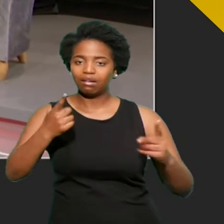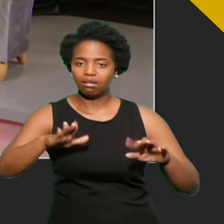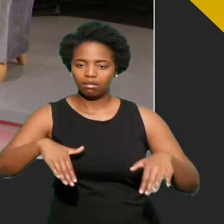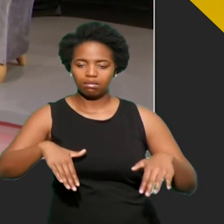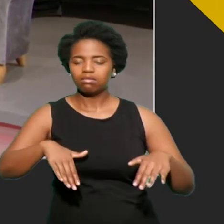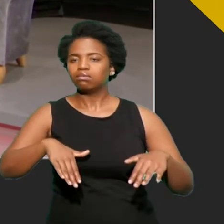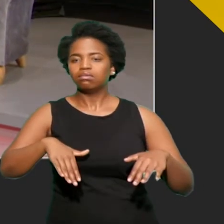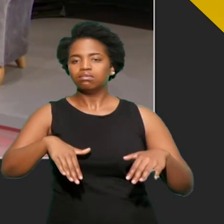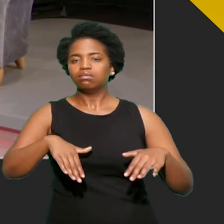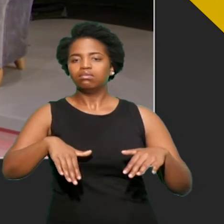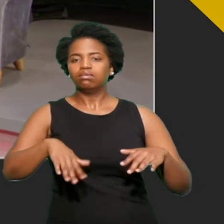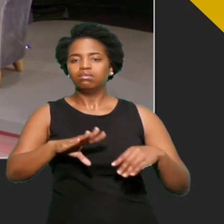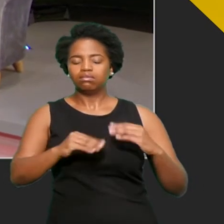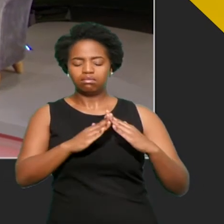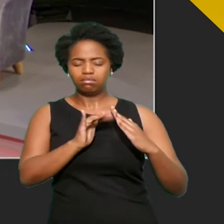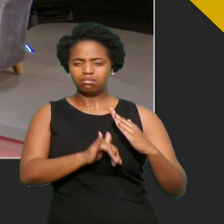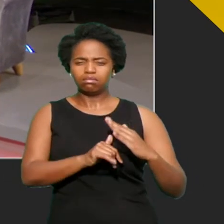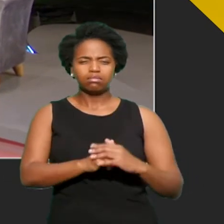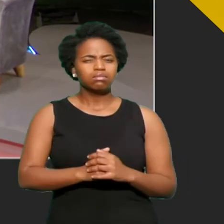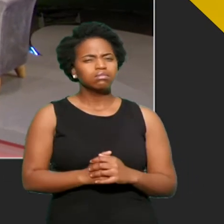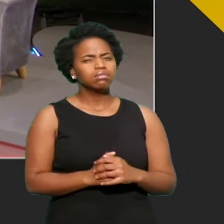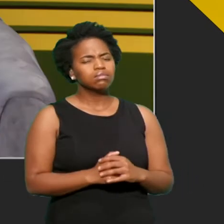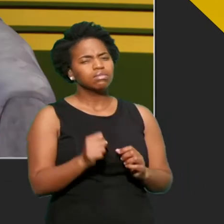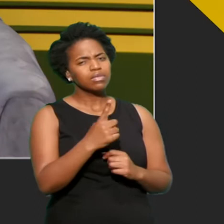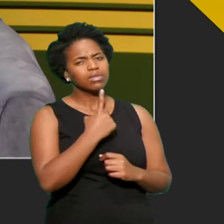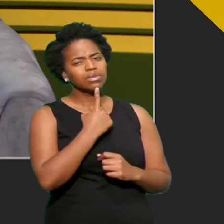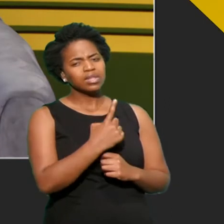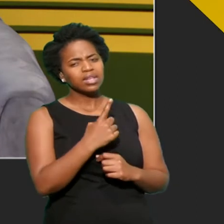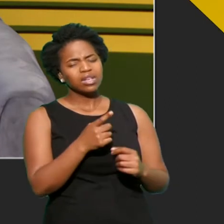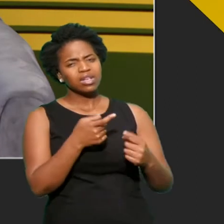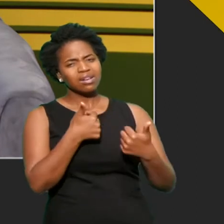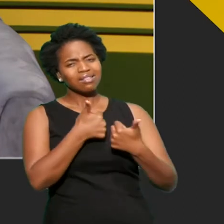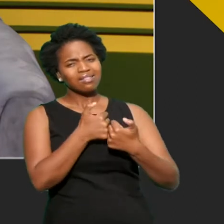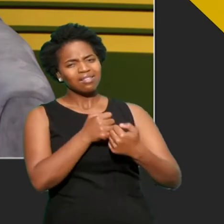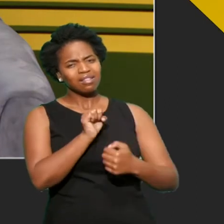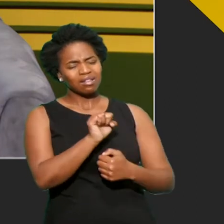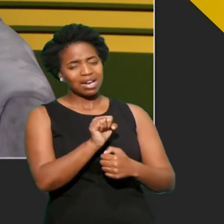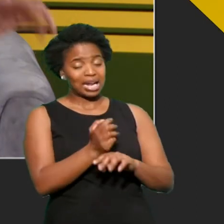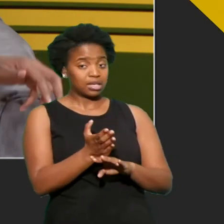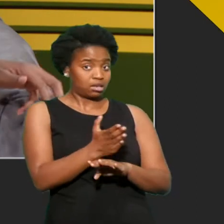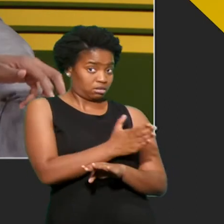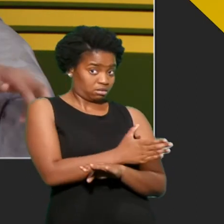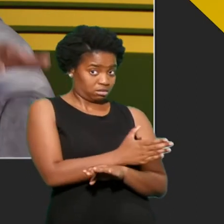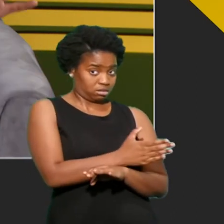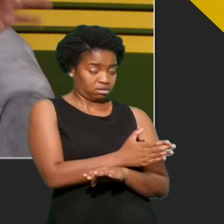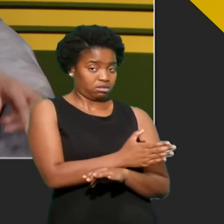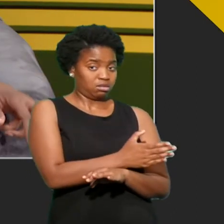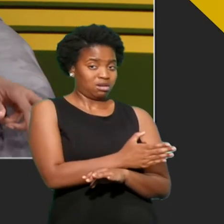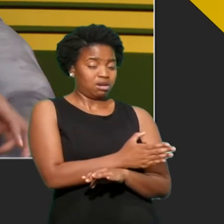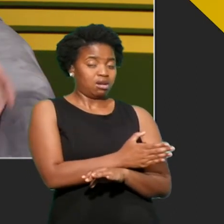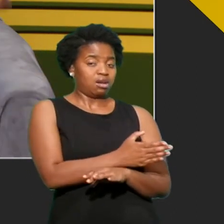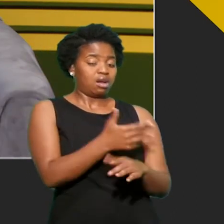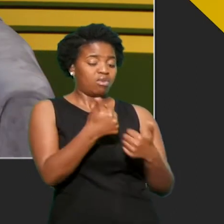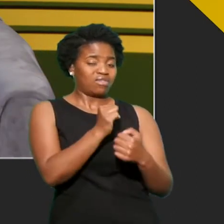extend. And Anonymous, you say ukuthi relationship yakho the previous relationship